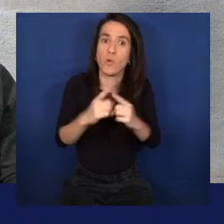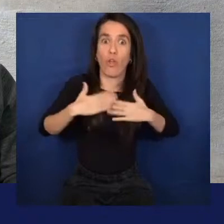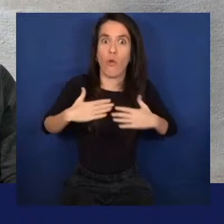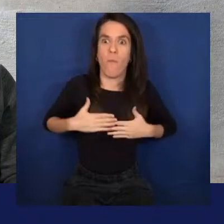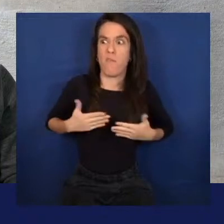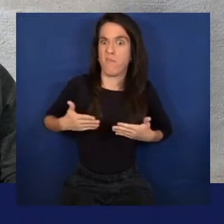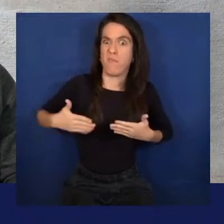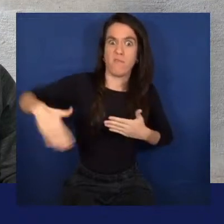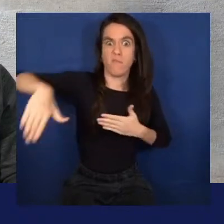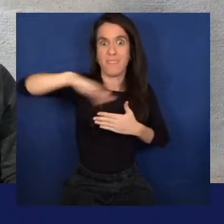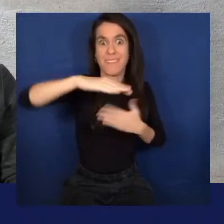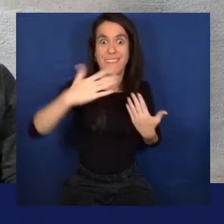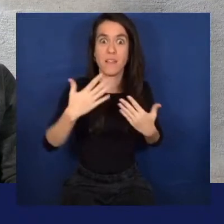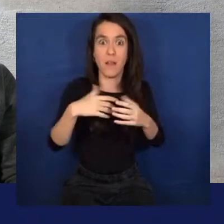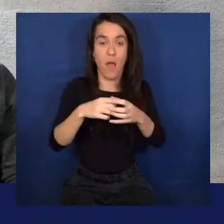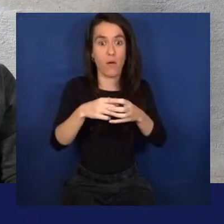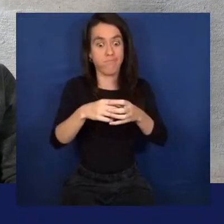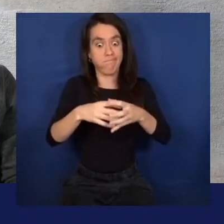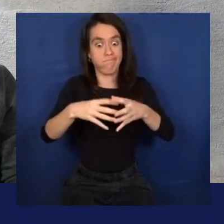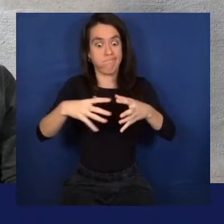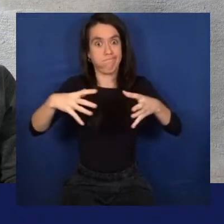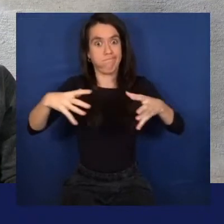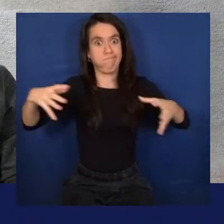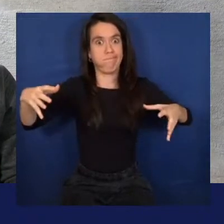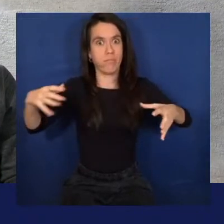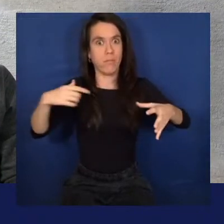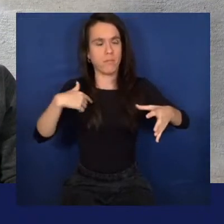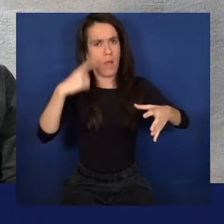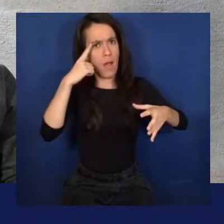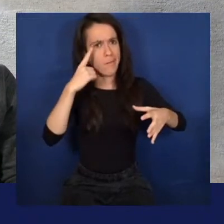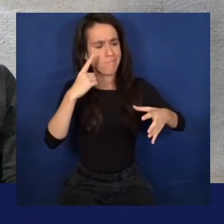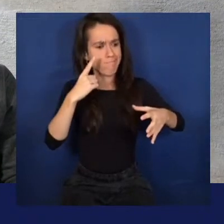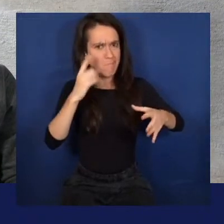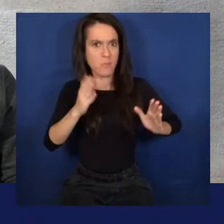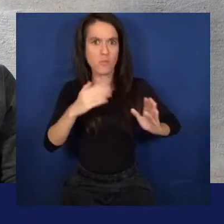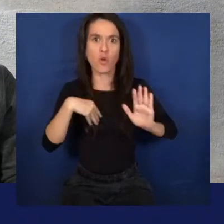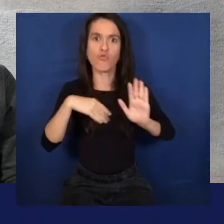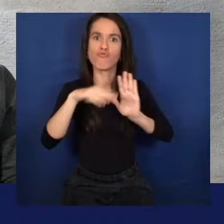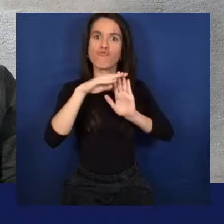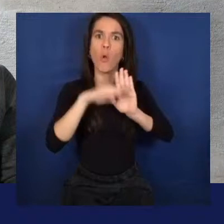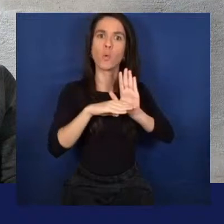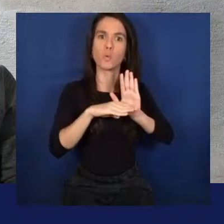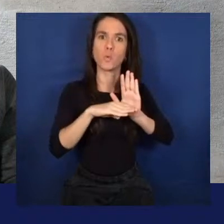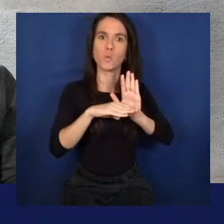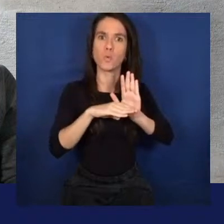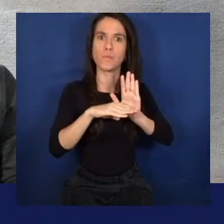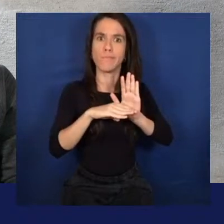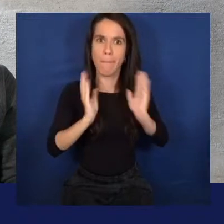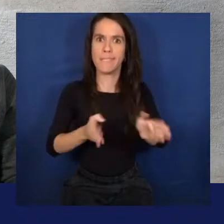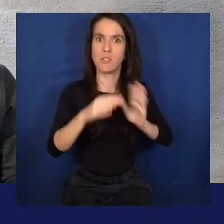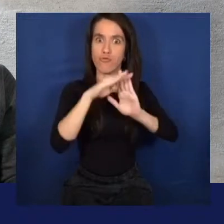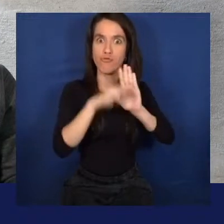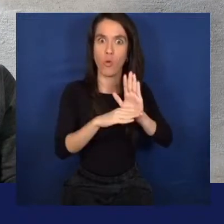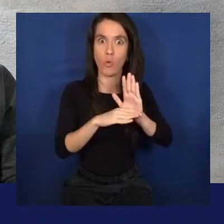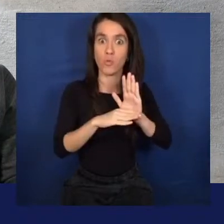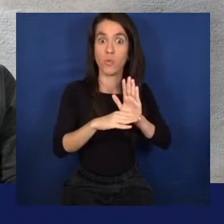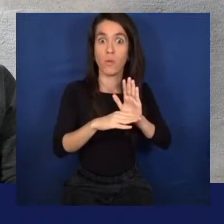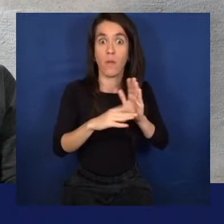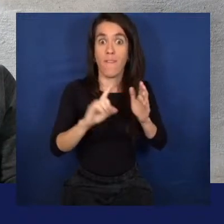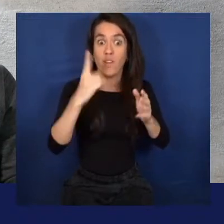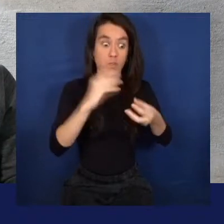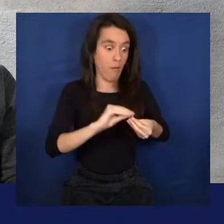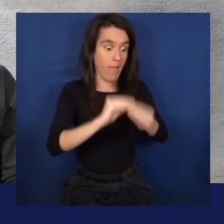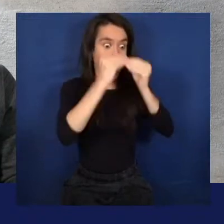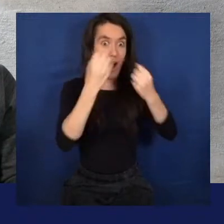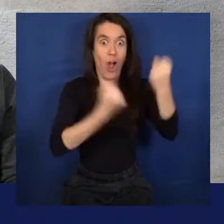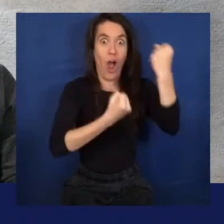a certain point that we should have some rules, right? I mean, the car came before the driver's license. And well, it's only until we had a certain number of